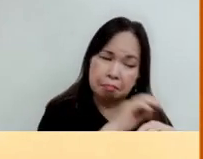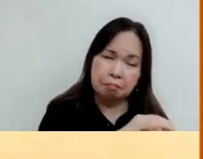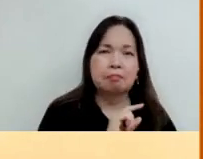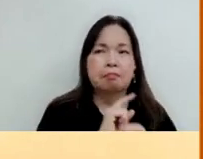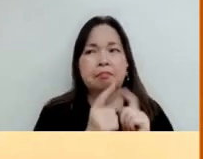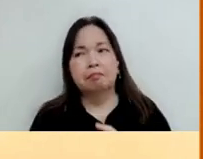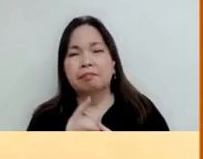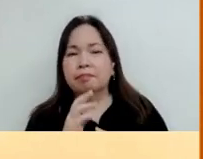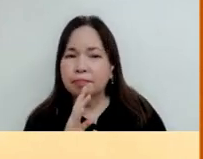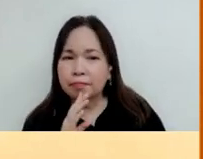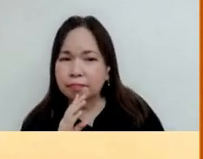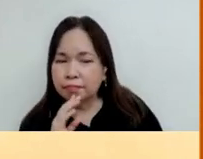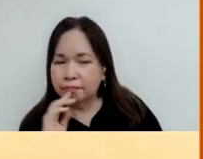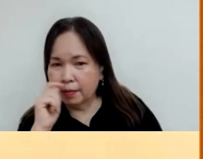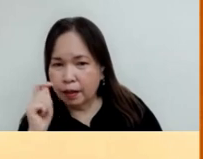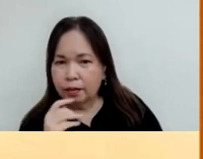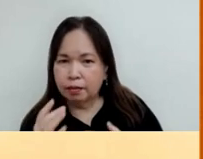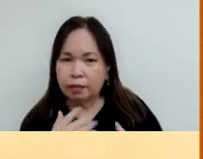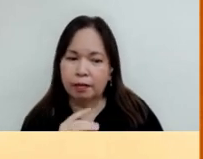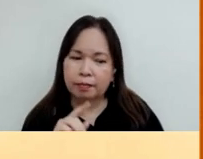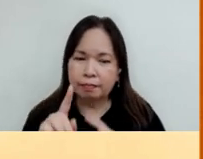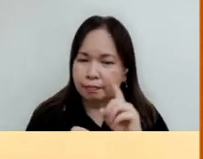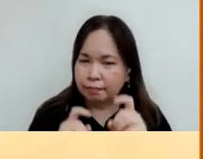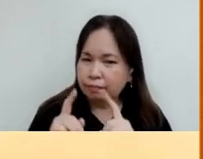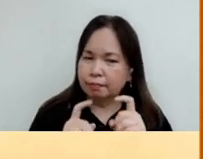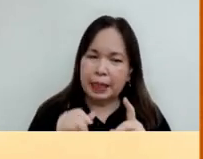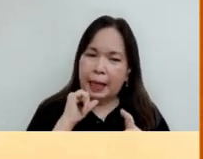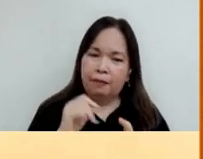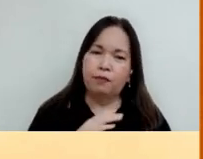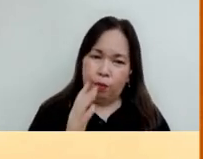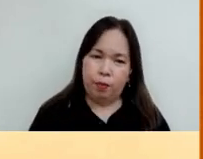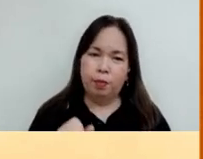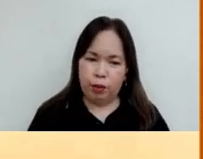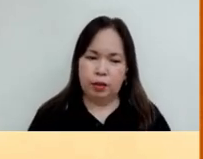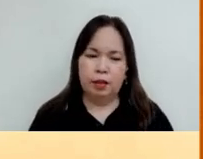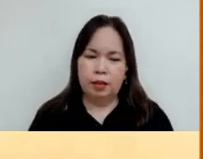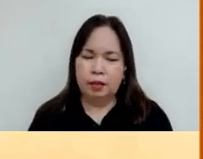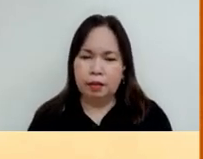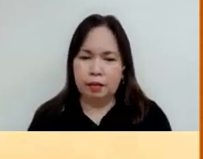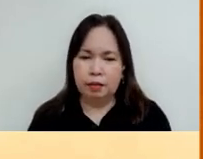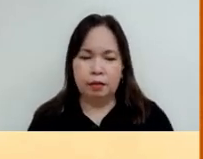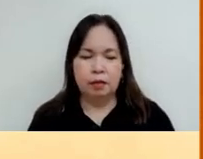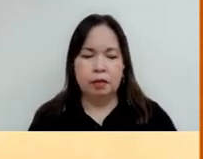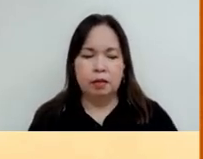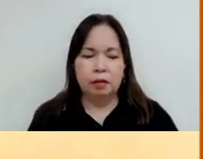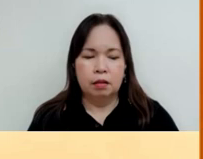and just do it as part of an informal interview. So we discussed risk factors and